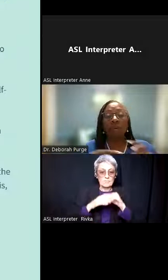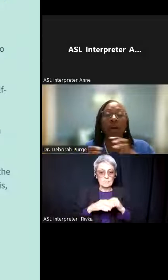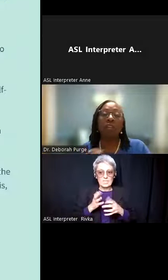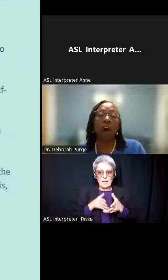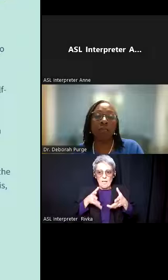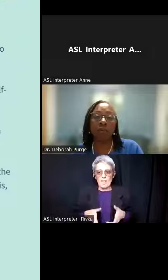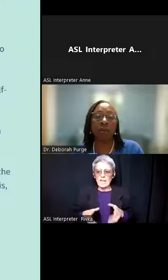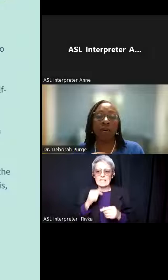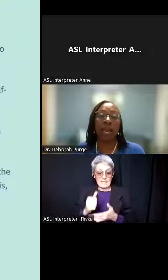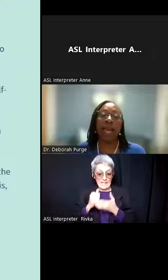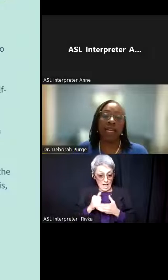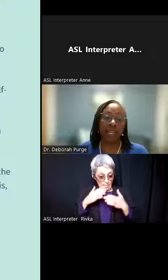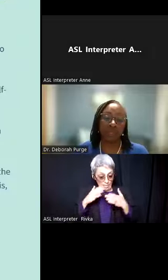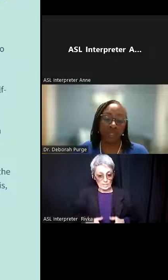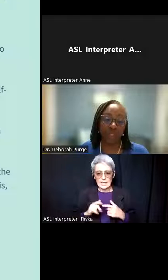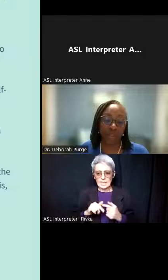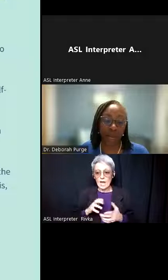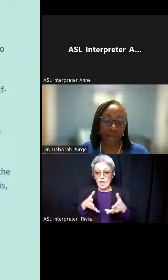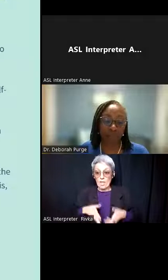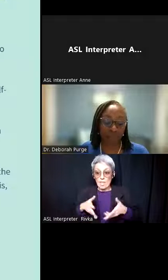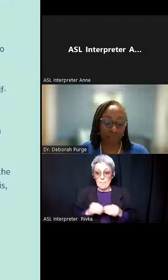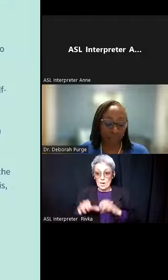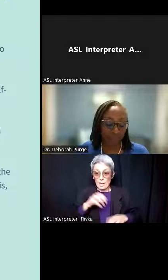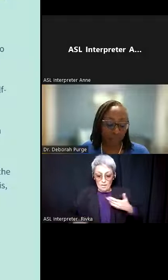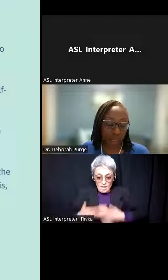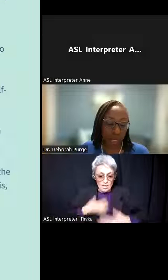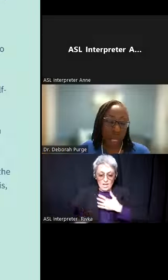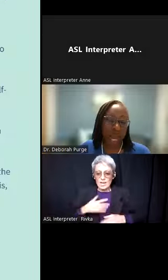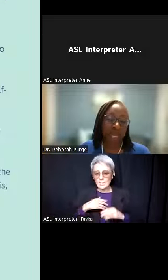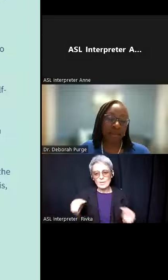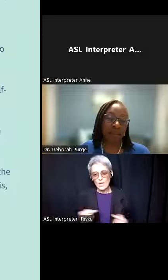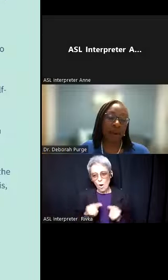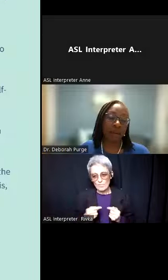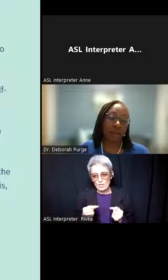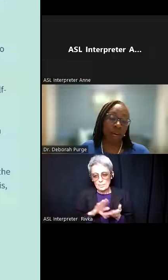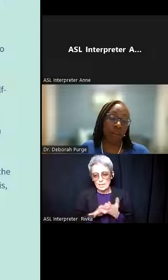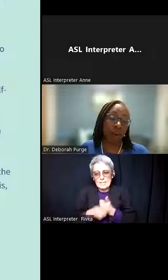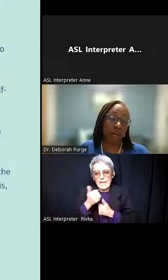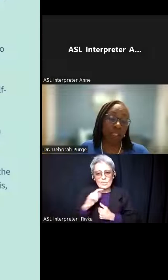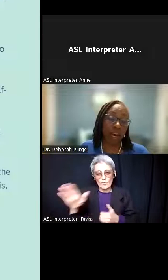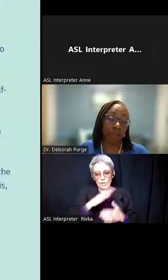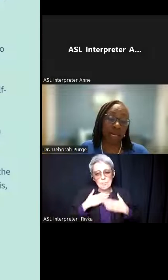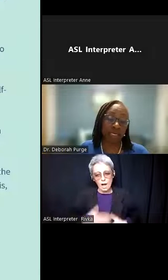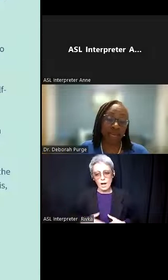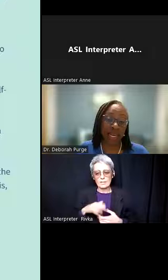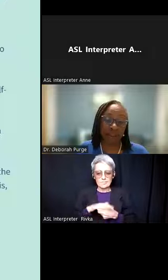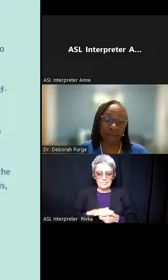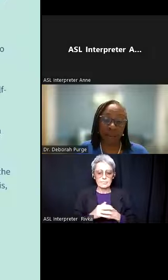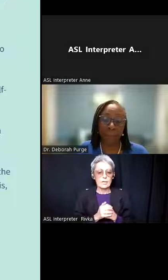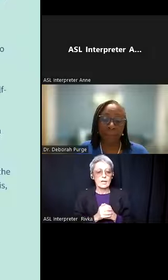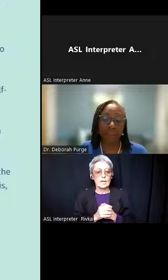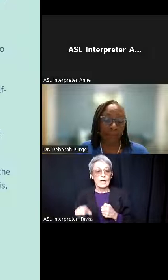it becomes harmful and dangerous to your body. And then the other one that we'll talk about is